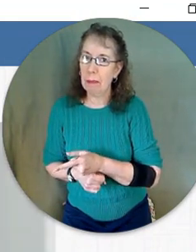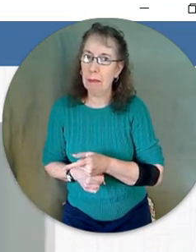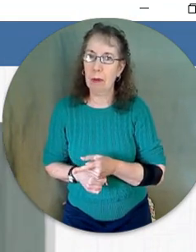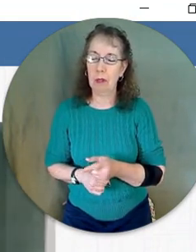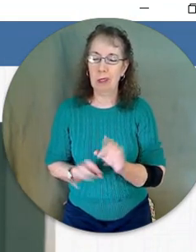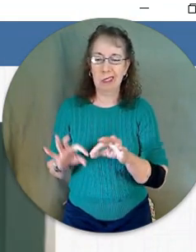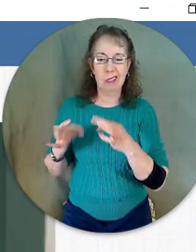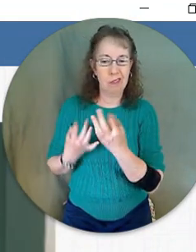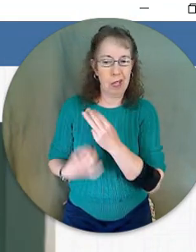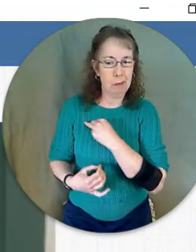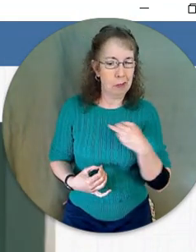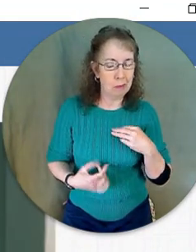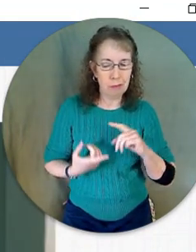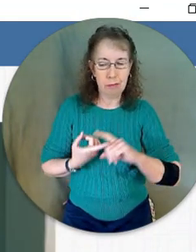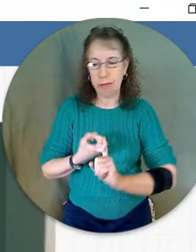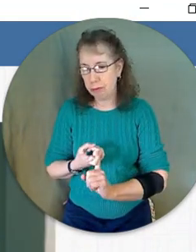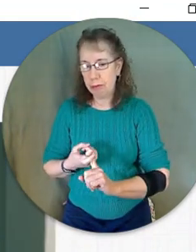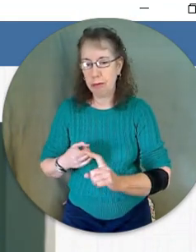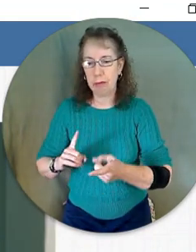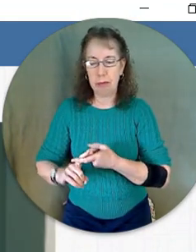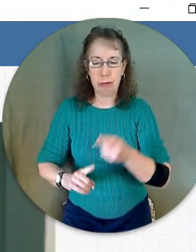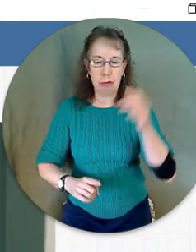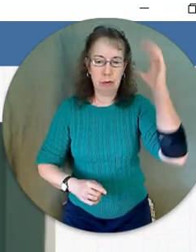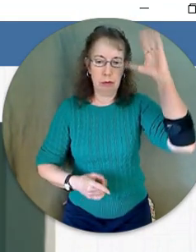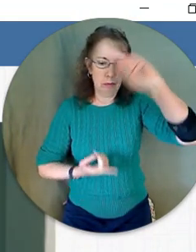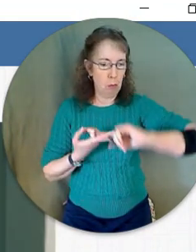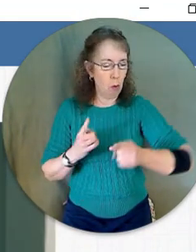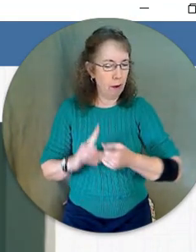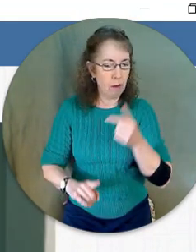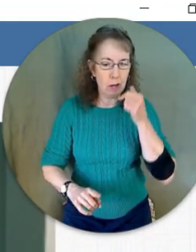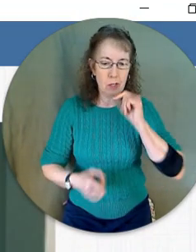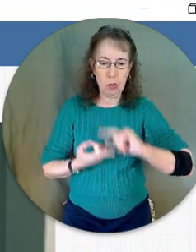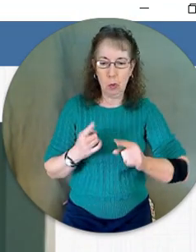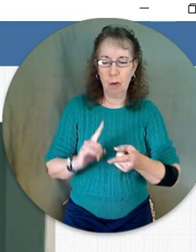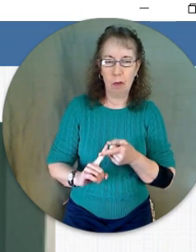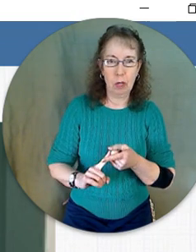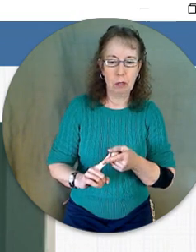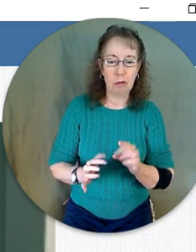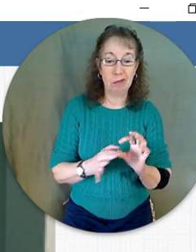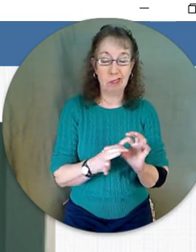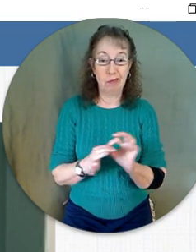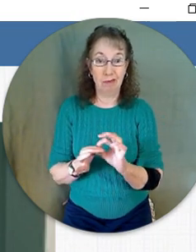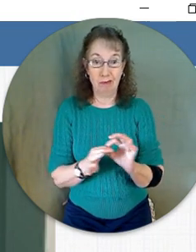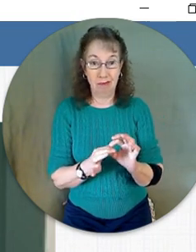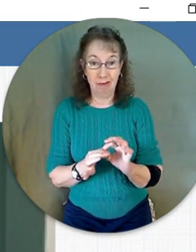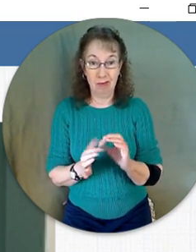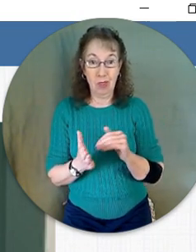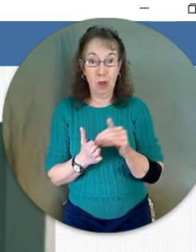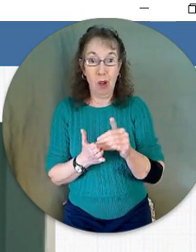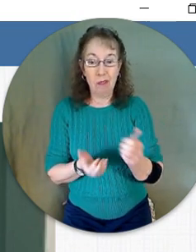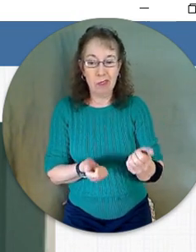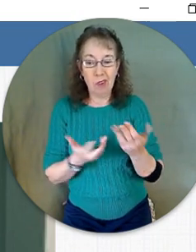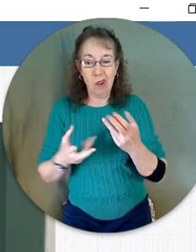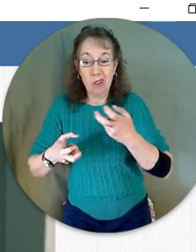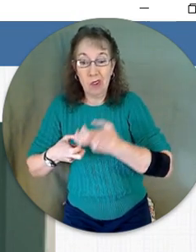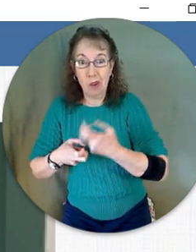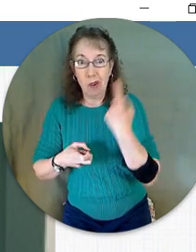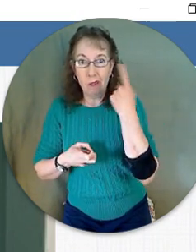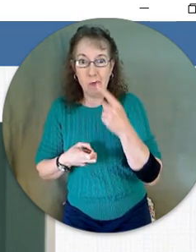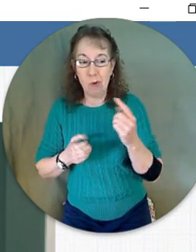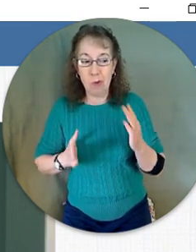family members, friends, boyfriends, or girlfriends. And these relationships frequently make it very difficult for the